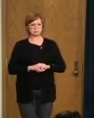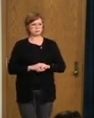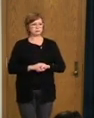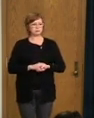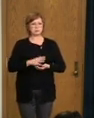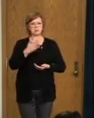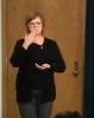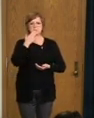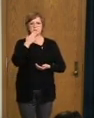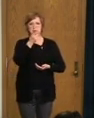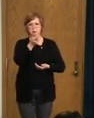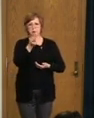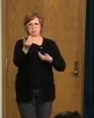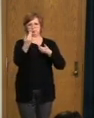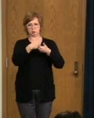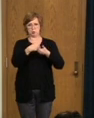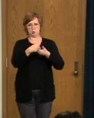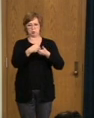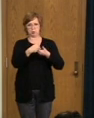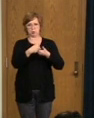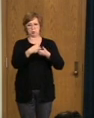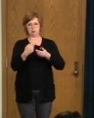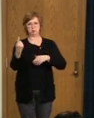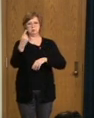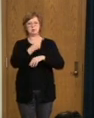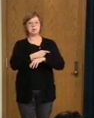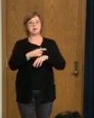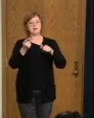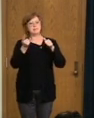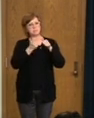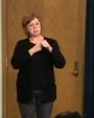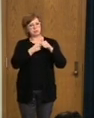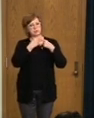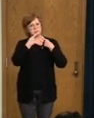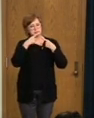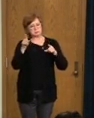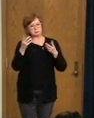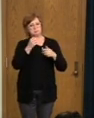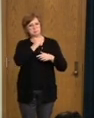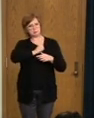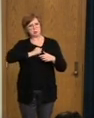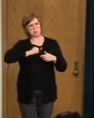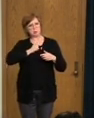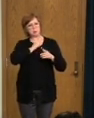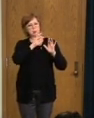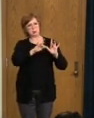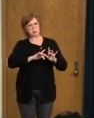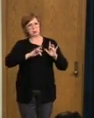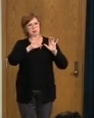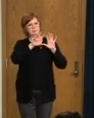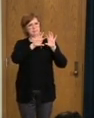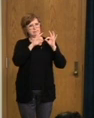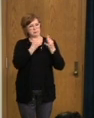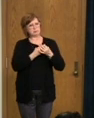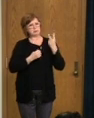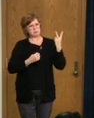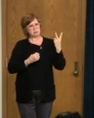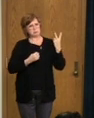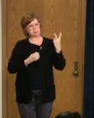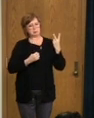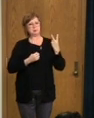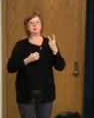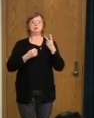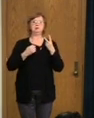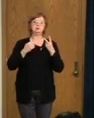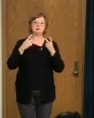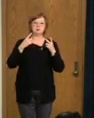Well, thank you everyone for joining us today. First, I would like to offer my condolences to two families that have lost a loved one over